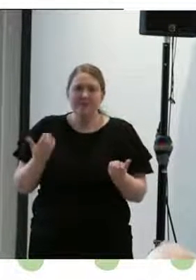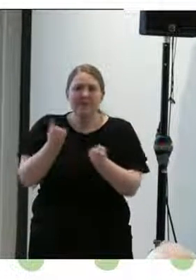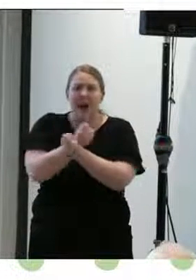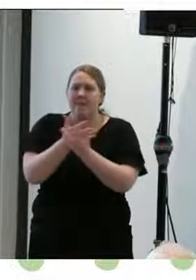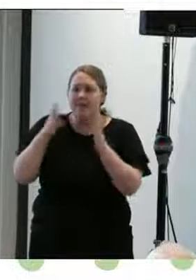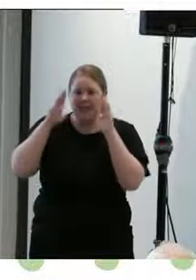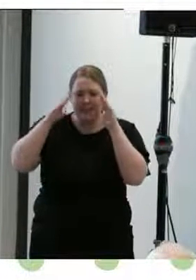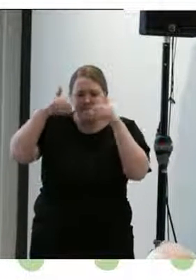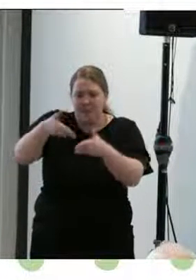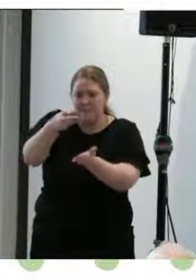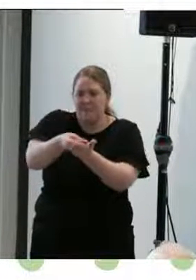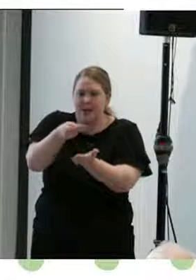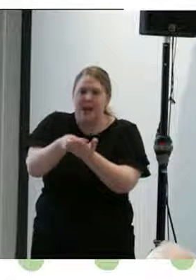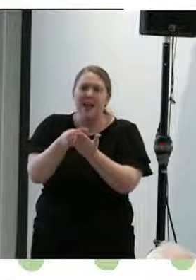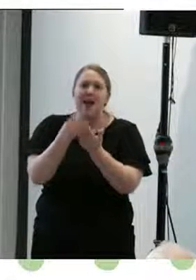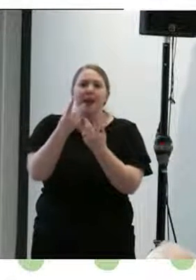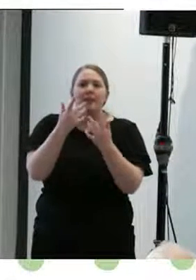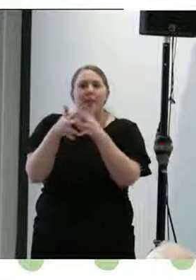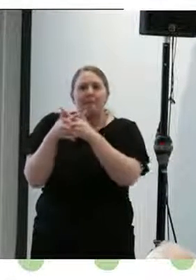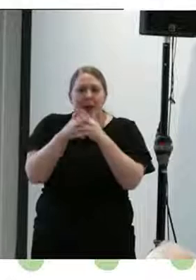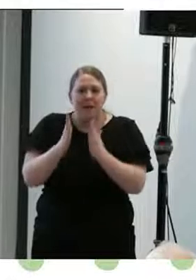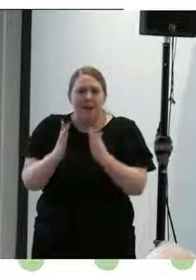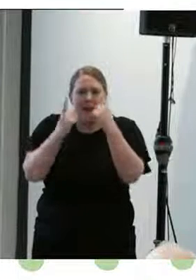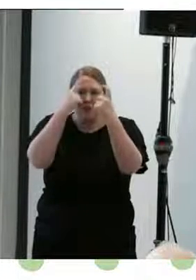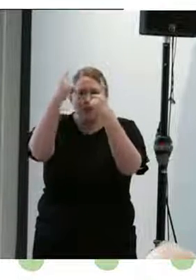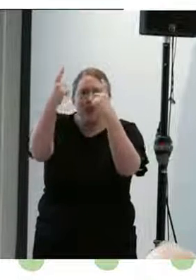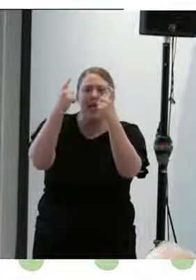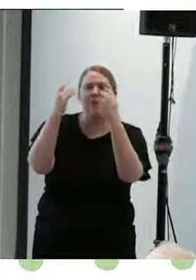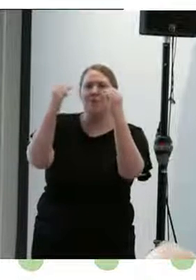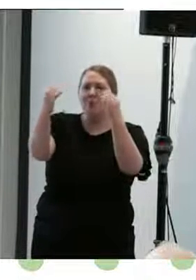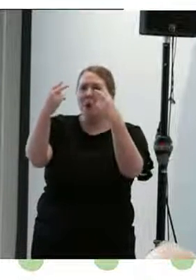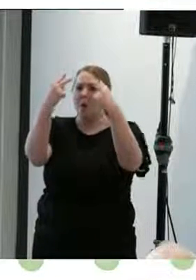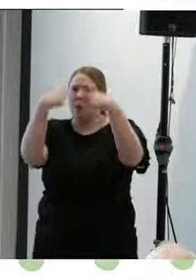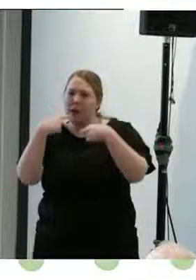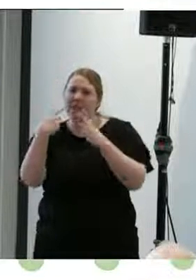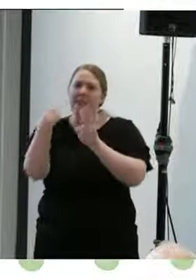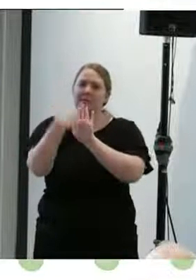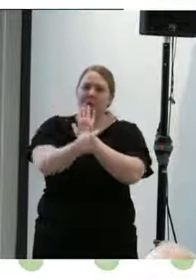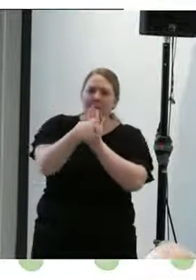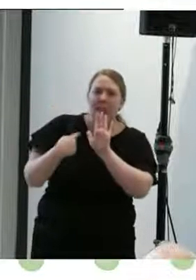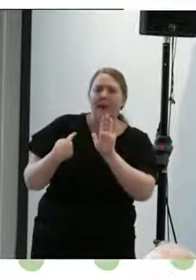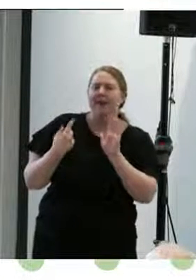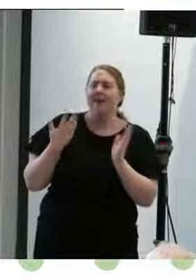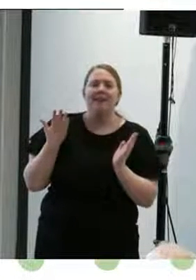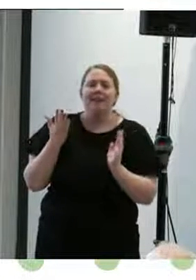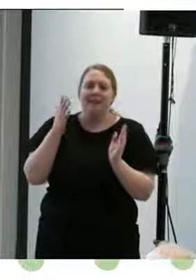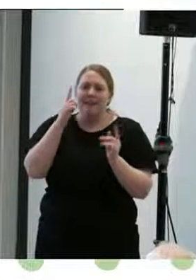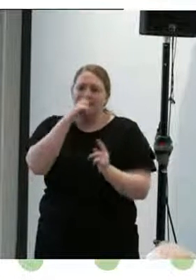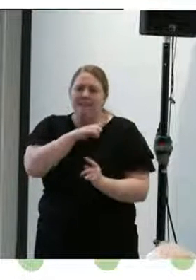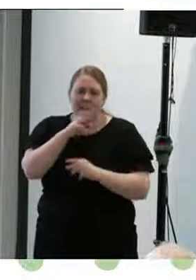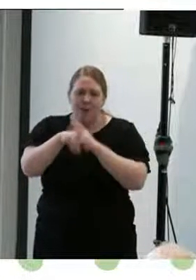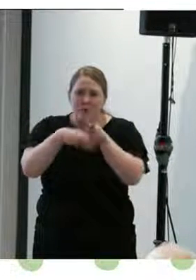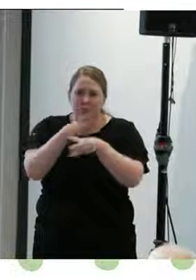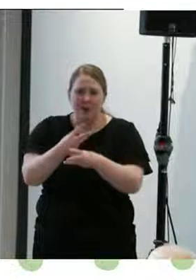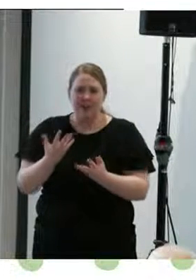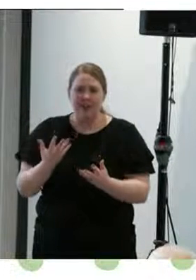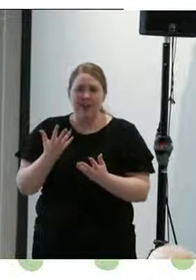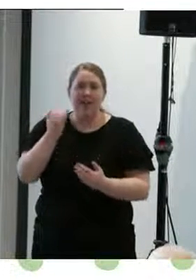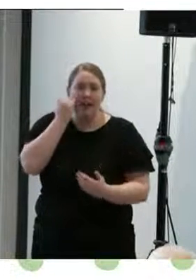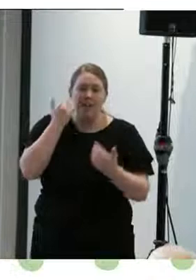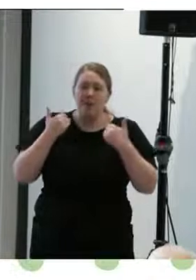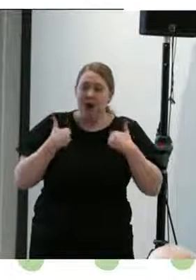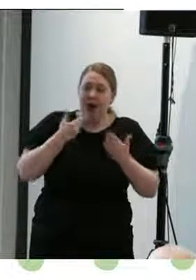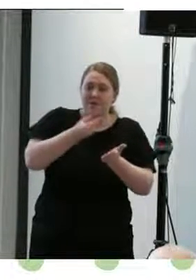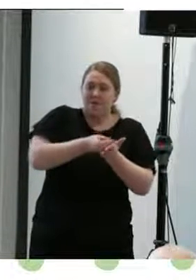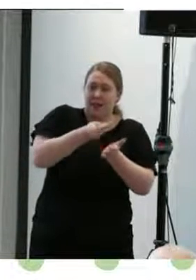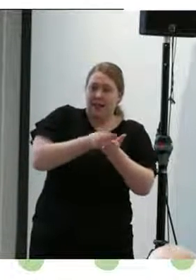like no racism or people not judging you, I think that's just people living in their own fantasy world. If you got money, people judge you based on your money.